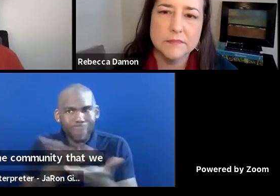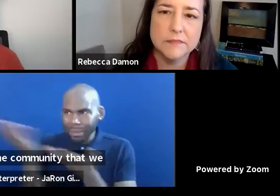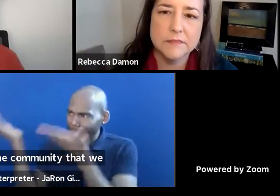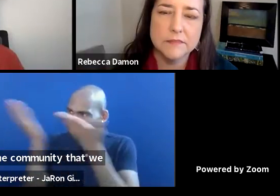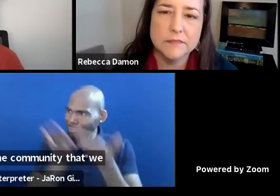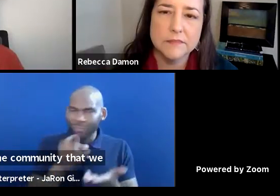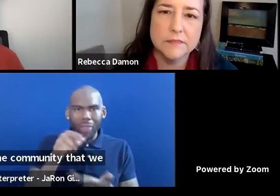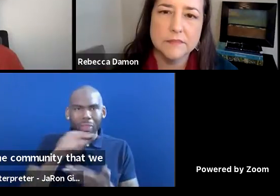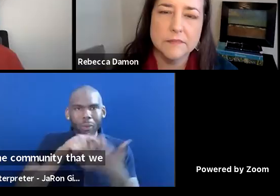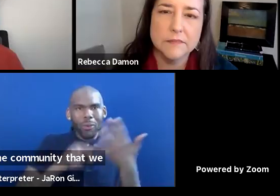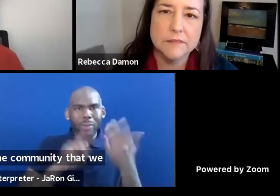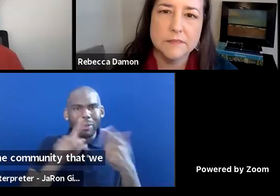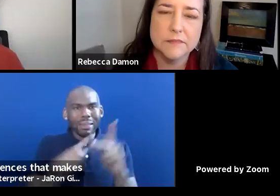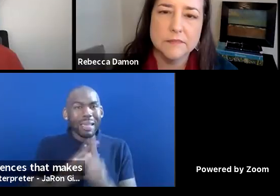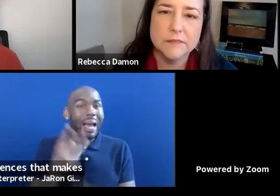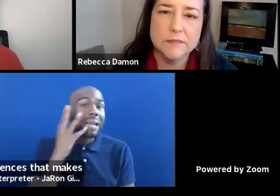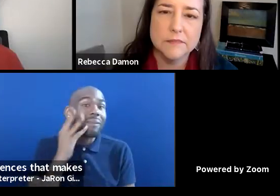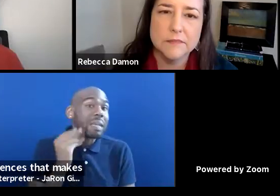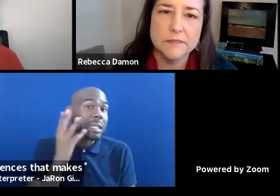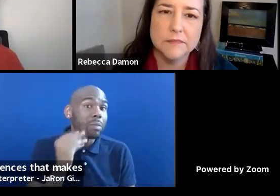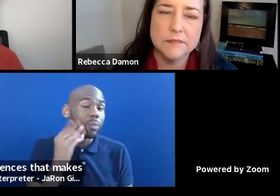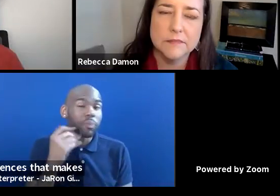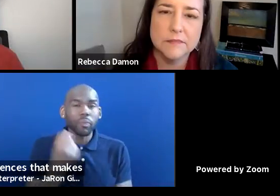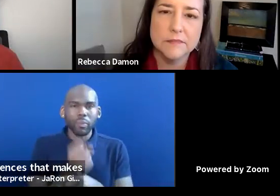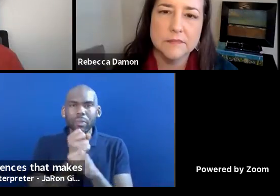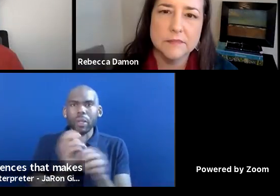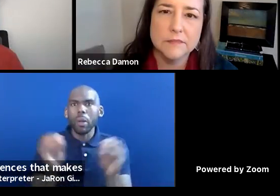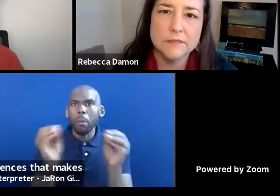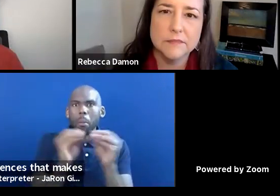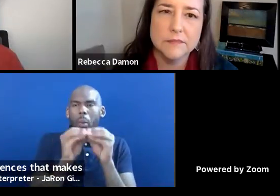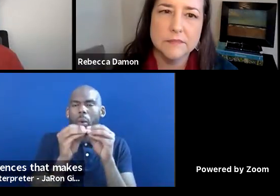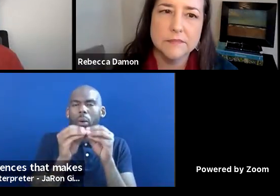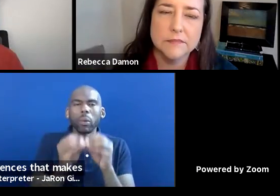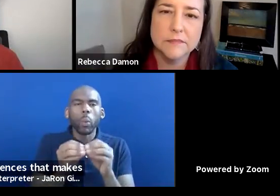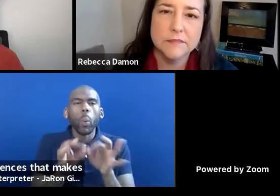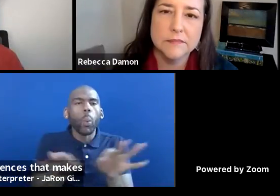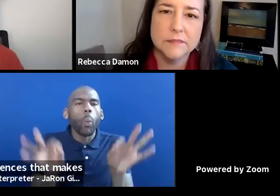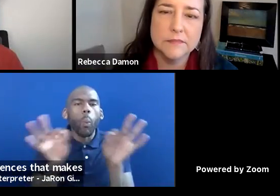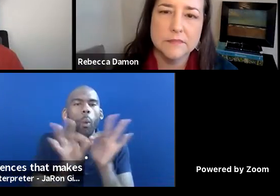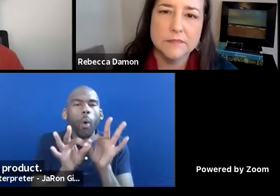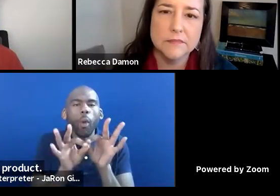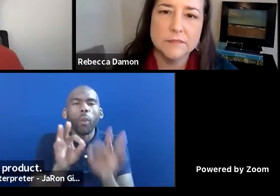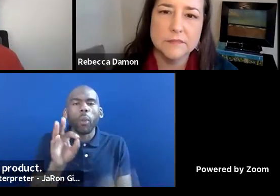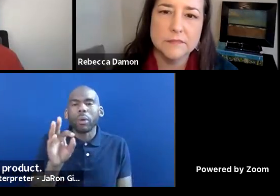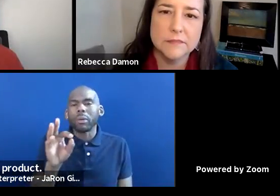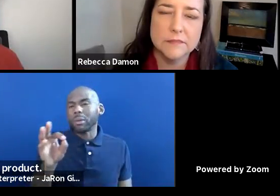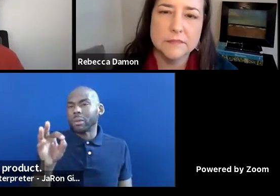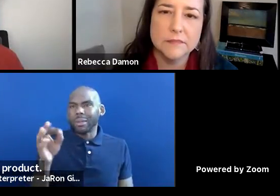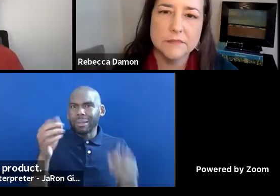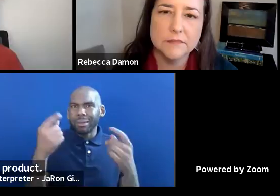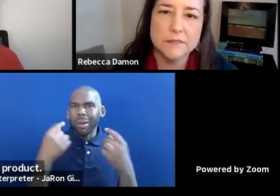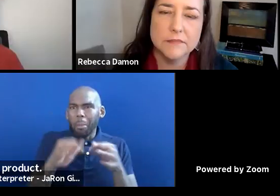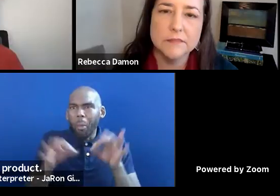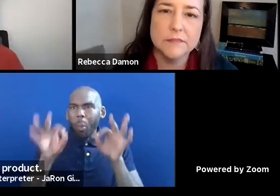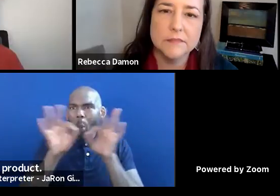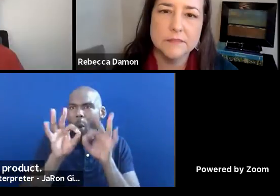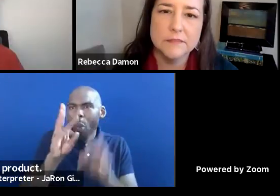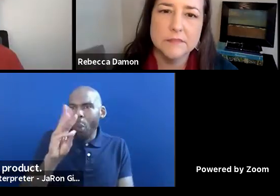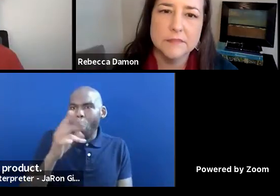makes it a more worthwhile product, a worthwhile service for the community that's out